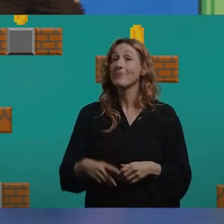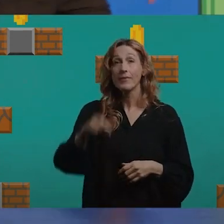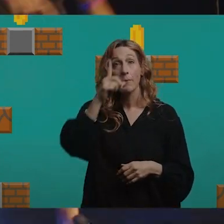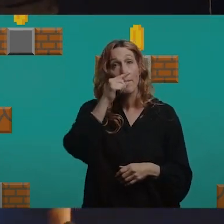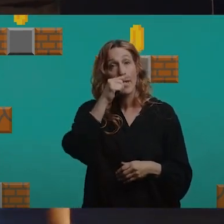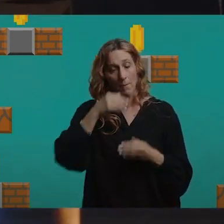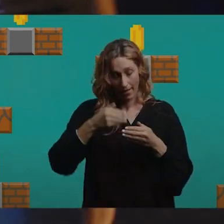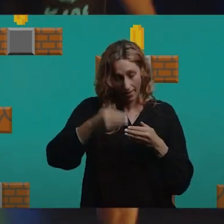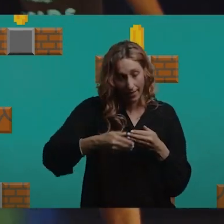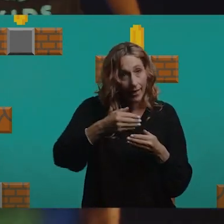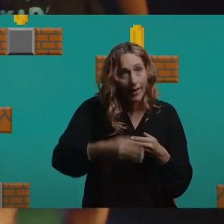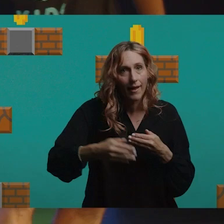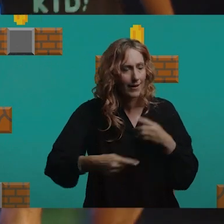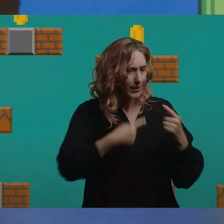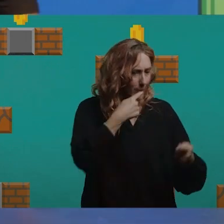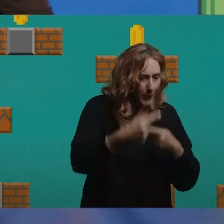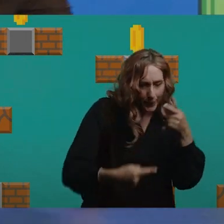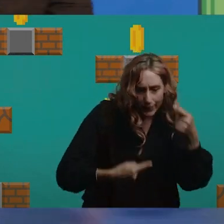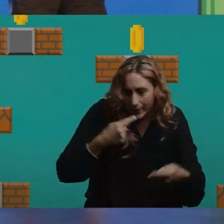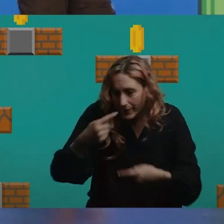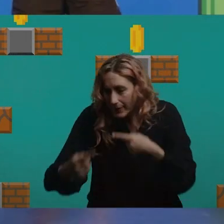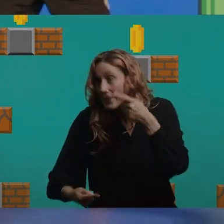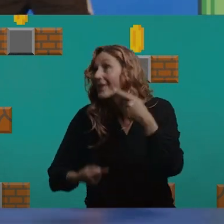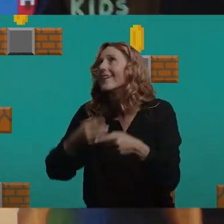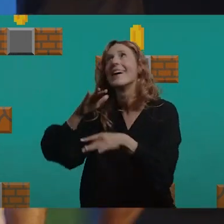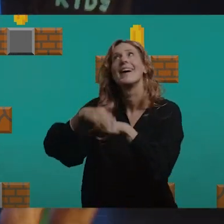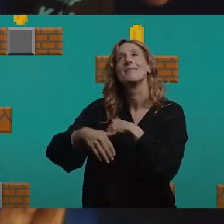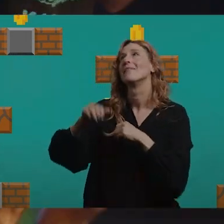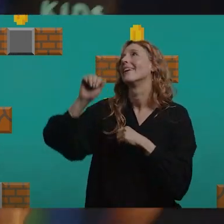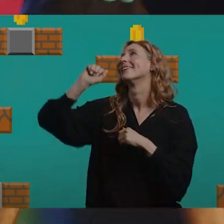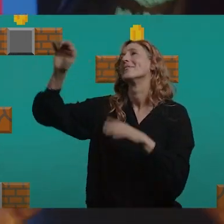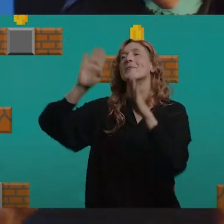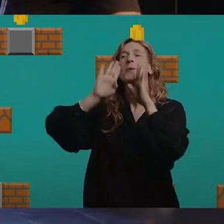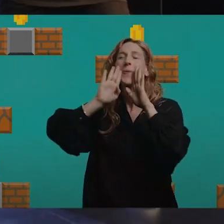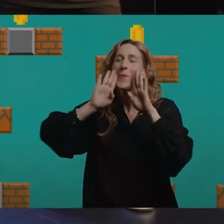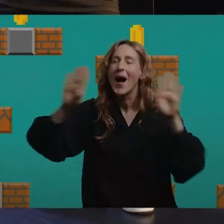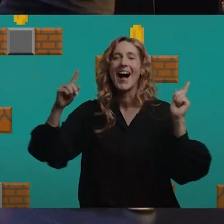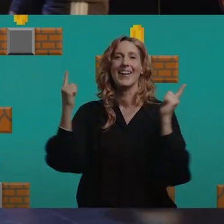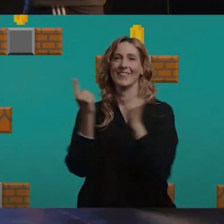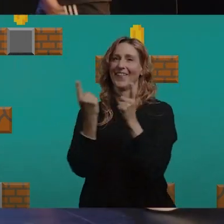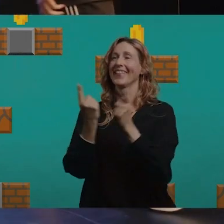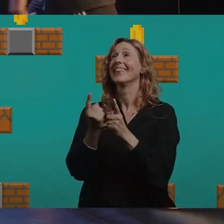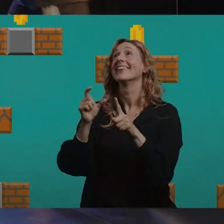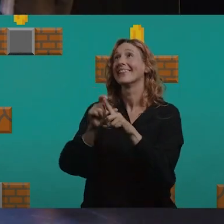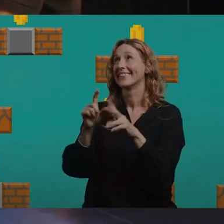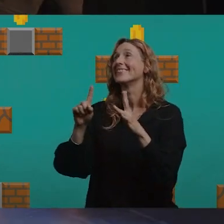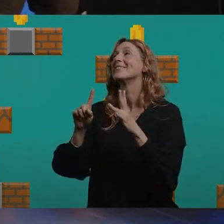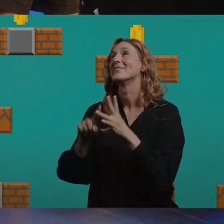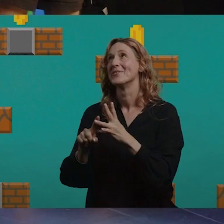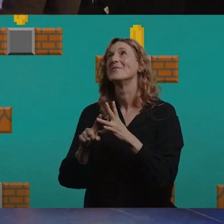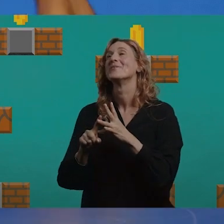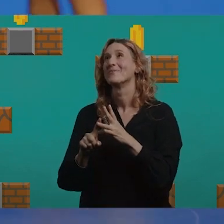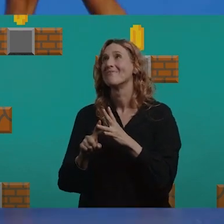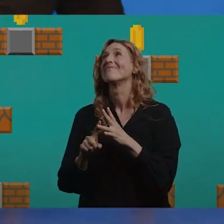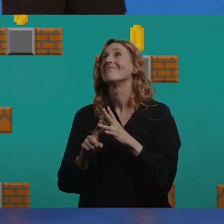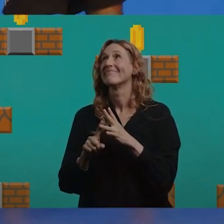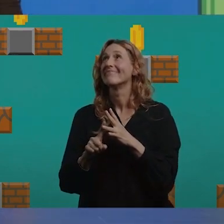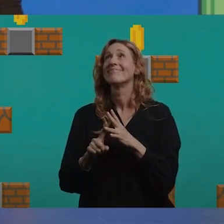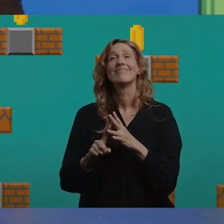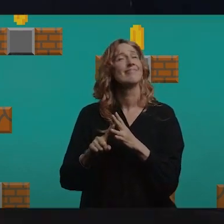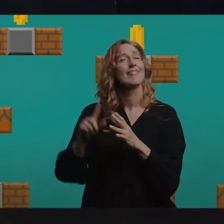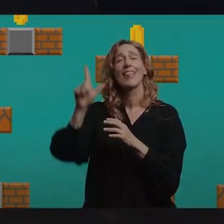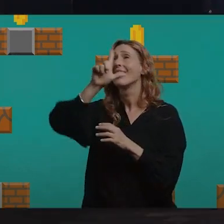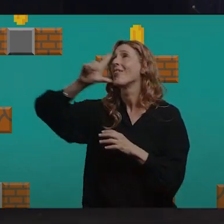one can. One generation commends your works to another, they tell of your mighty